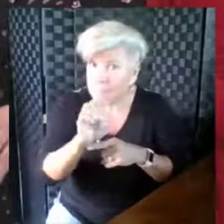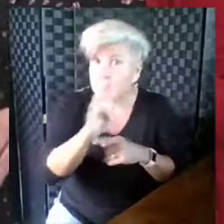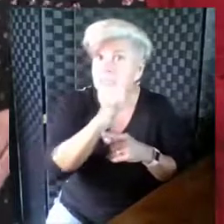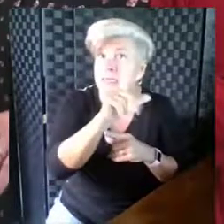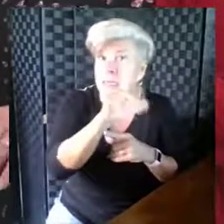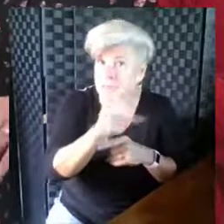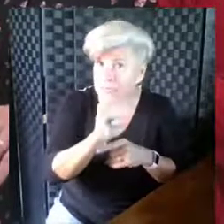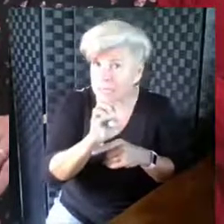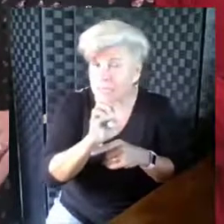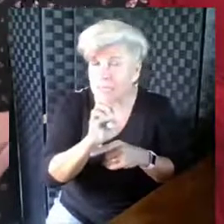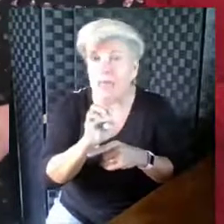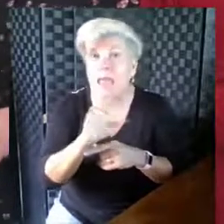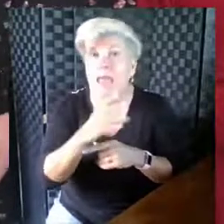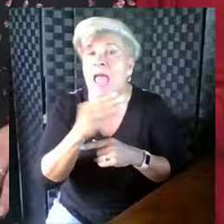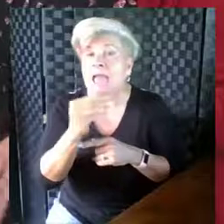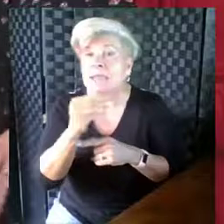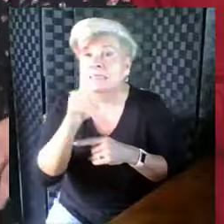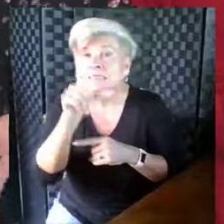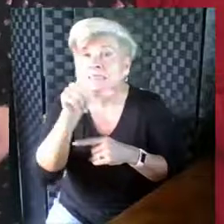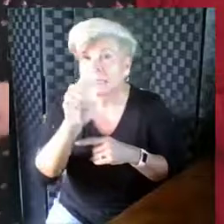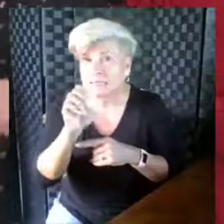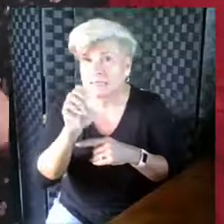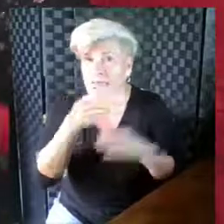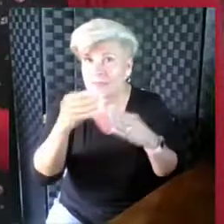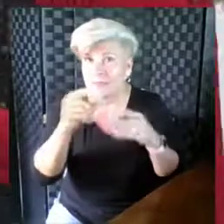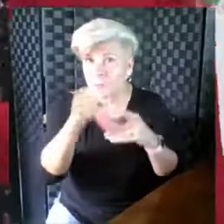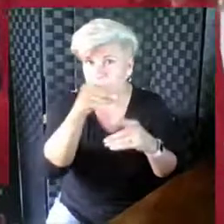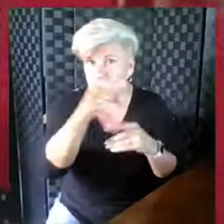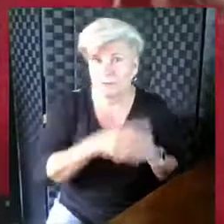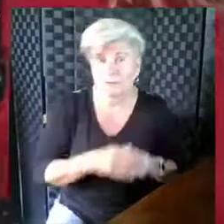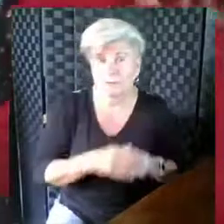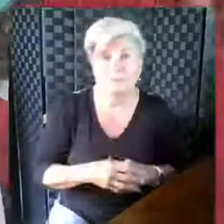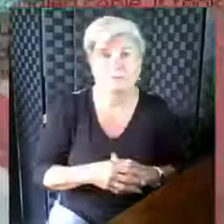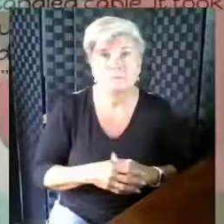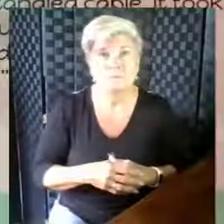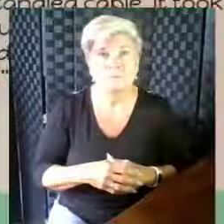the BLE, and the DLE on the ends of words.